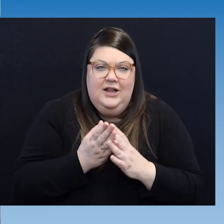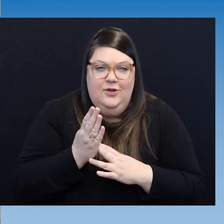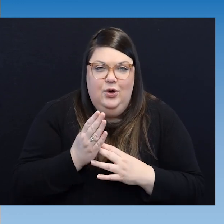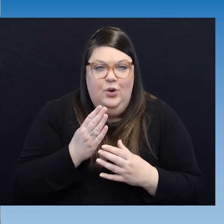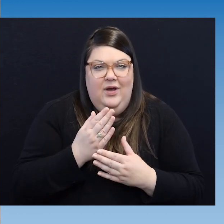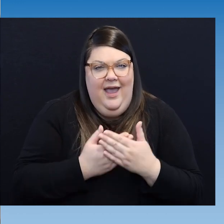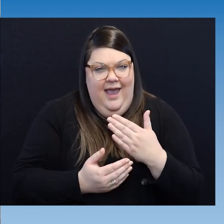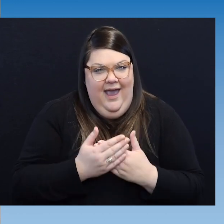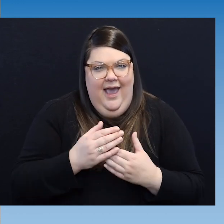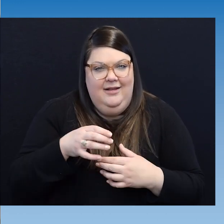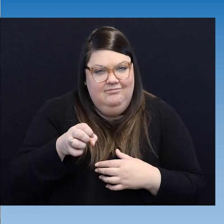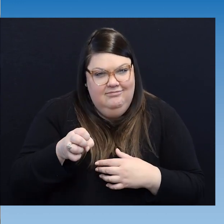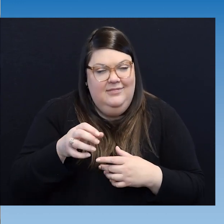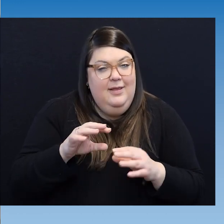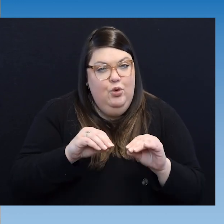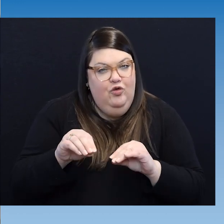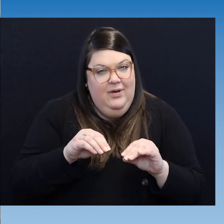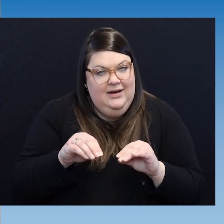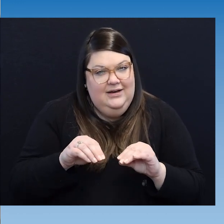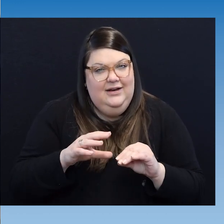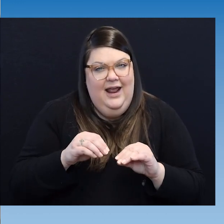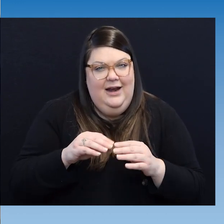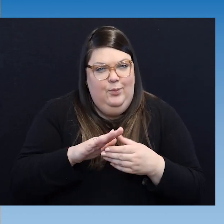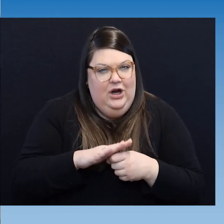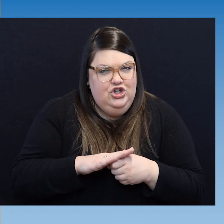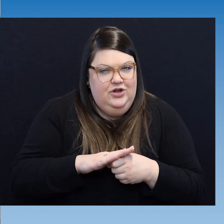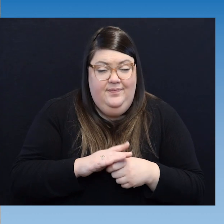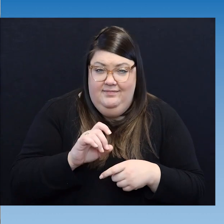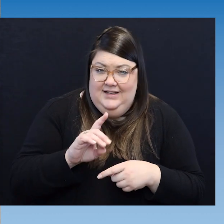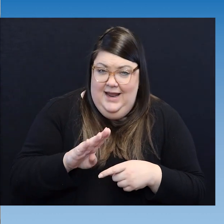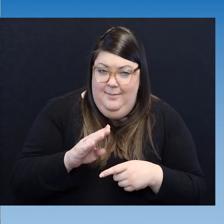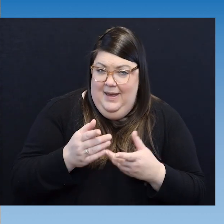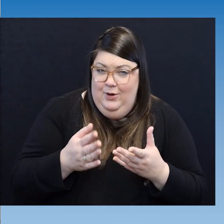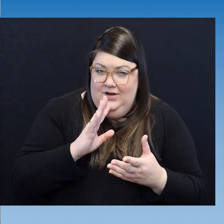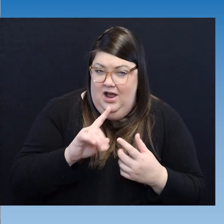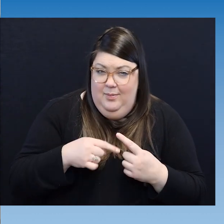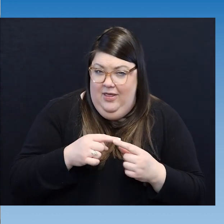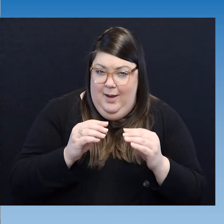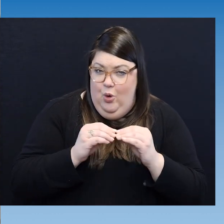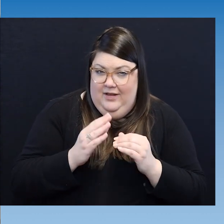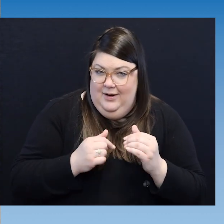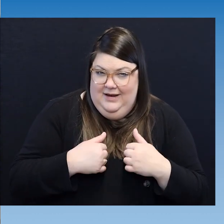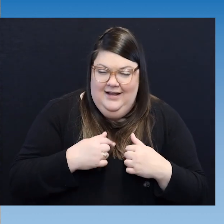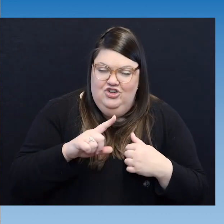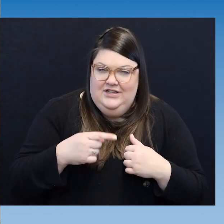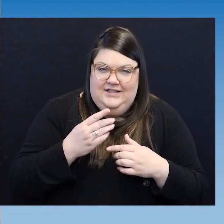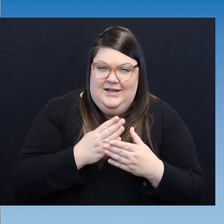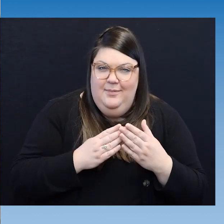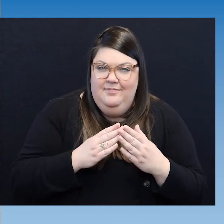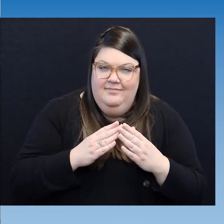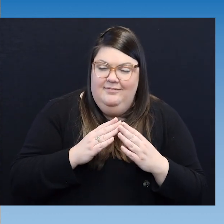communicated with this sort of different nuances of movement and pressure. But I don't know, Deb, maybe you can talk way more about that than I can. Those were just